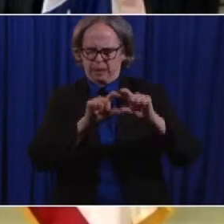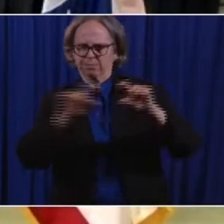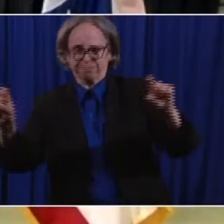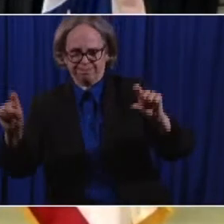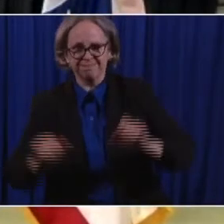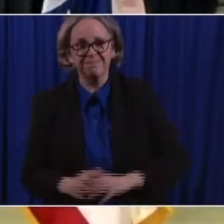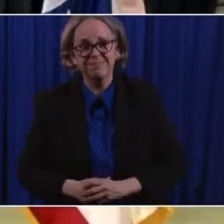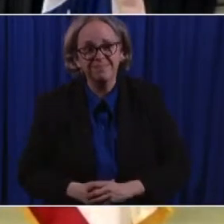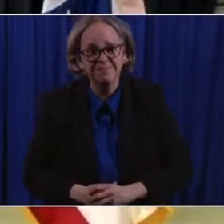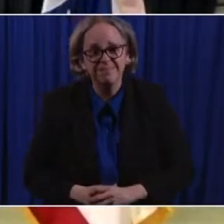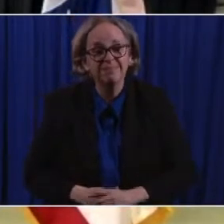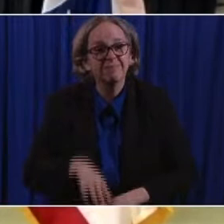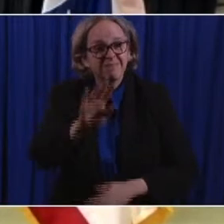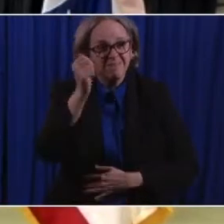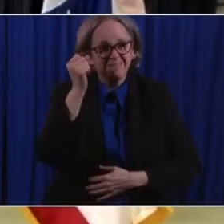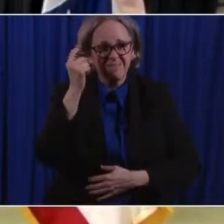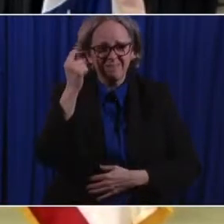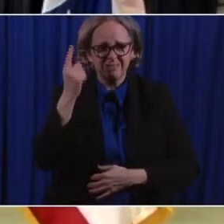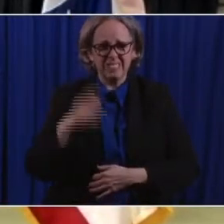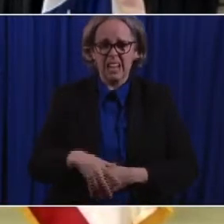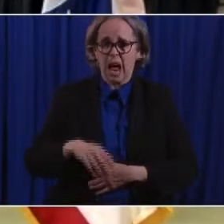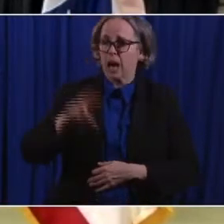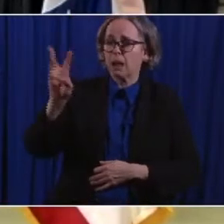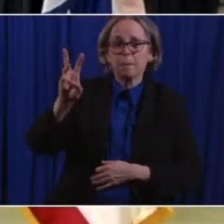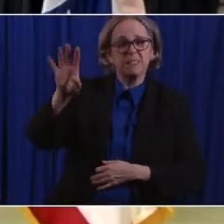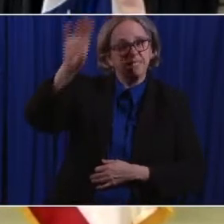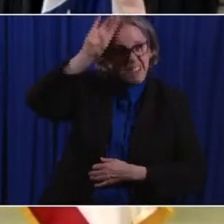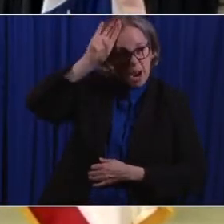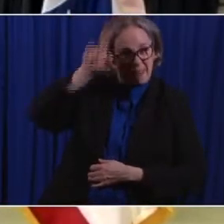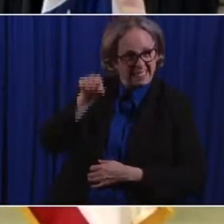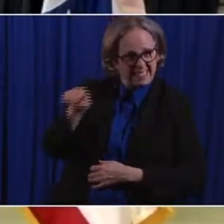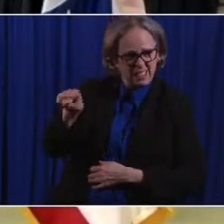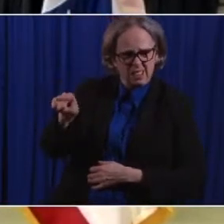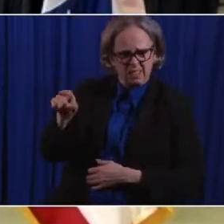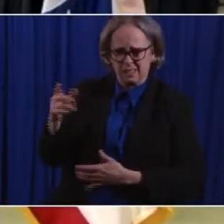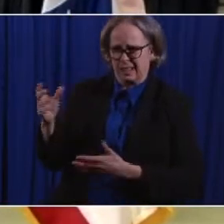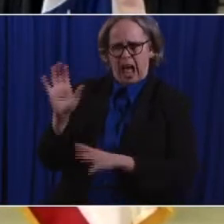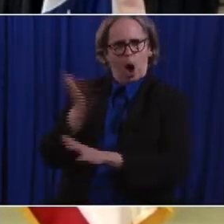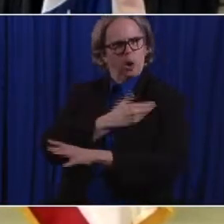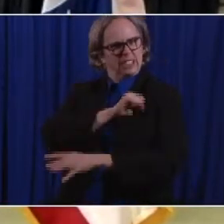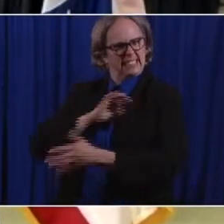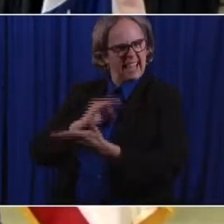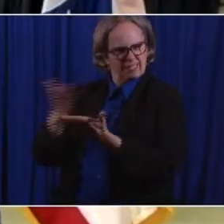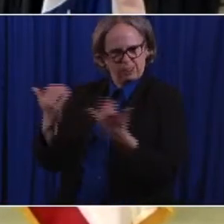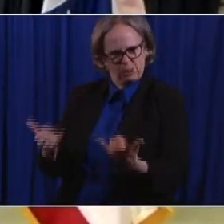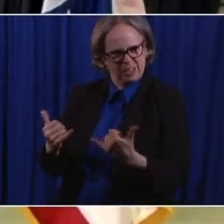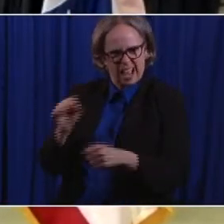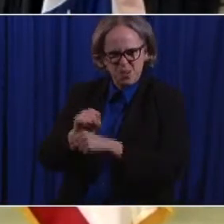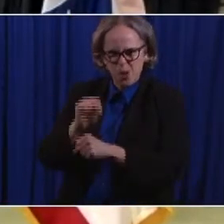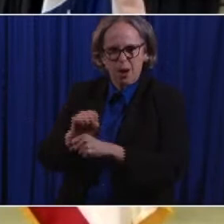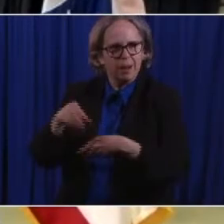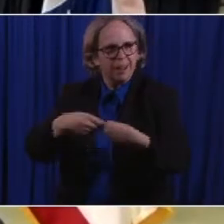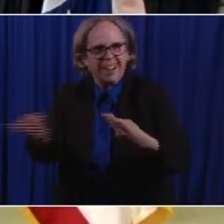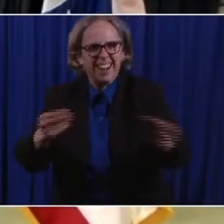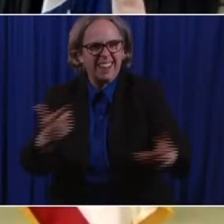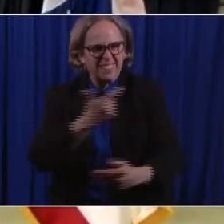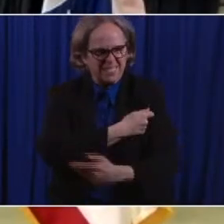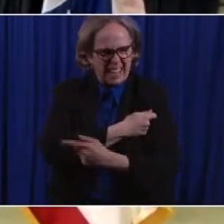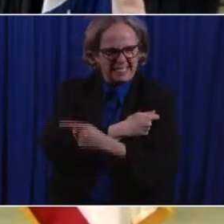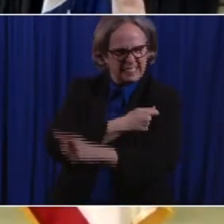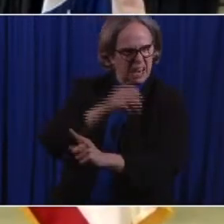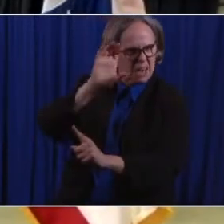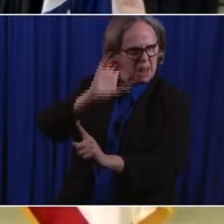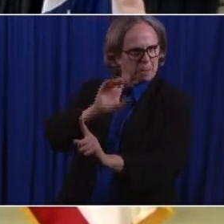Fire Department is providing vaccinations today. It's just what we see all around the state. Great team effort, people